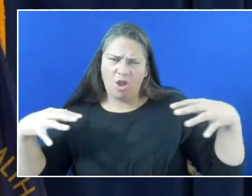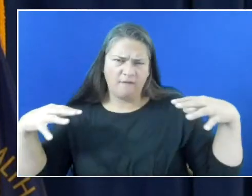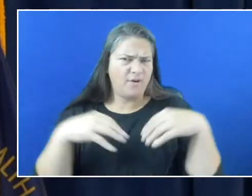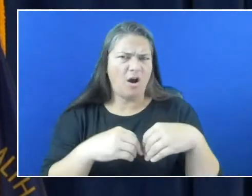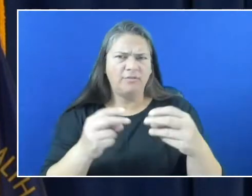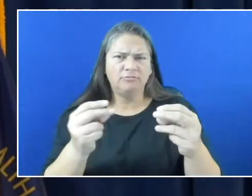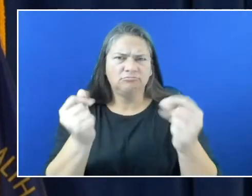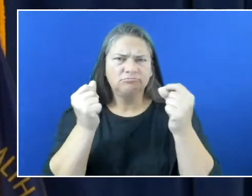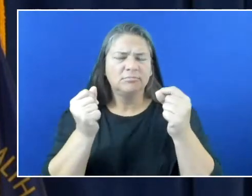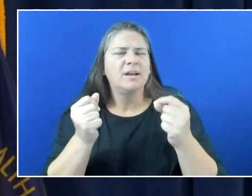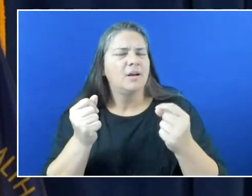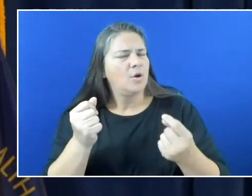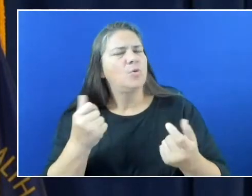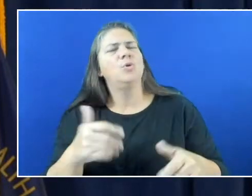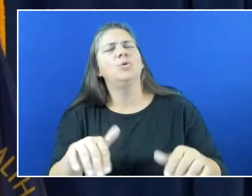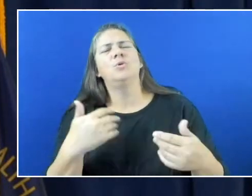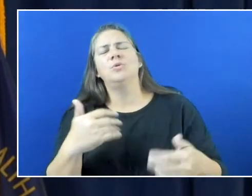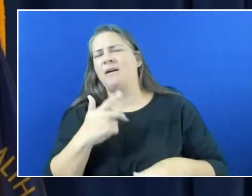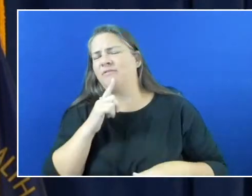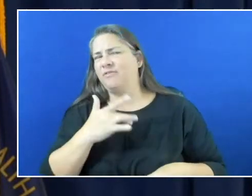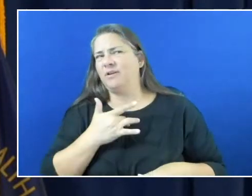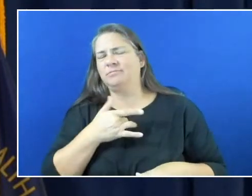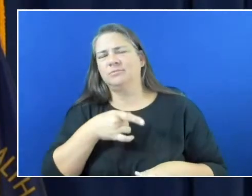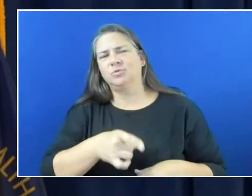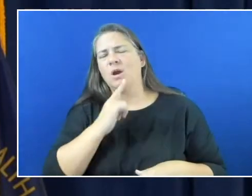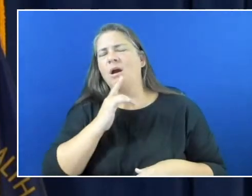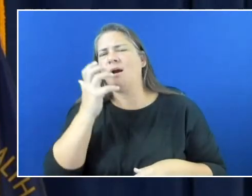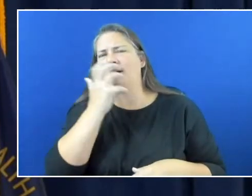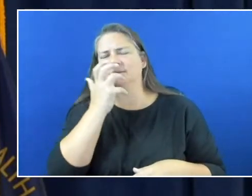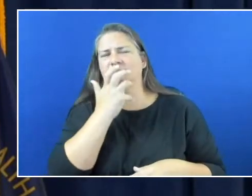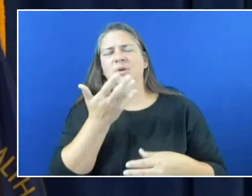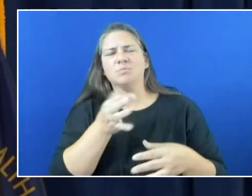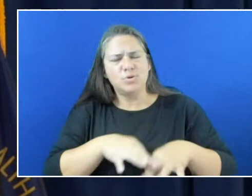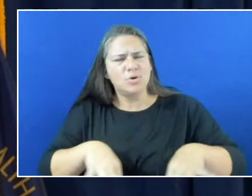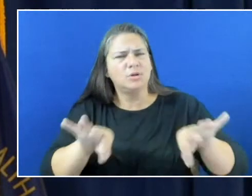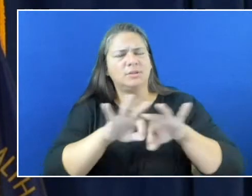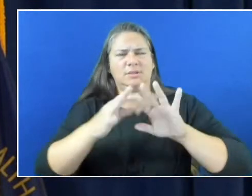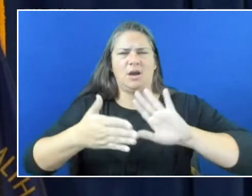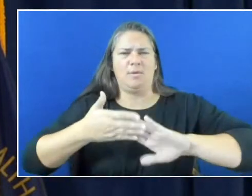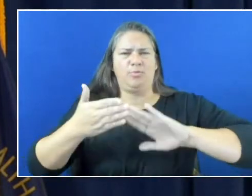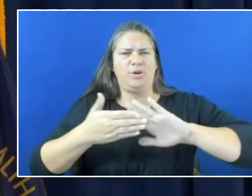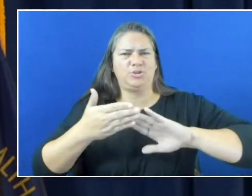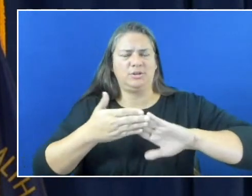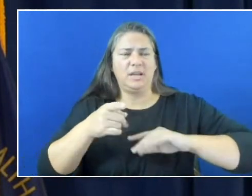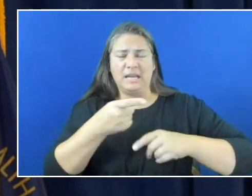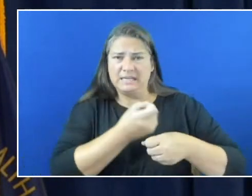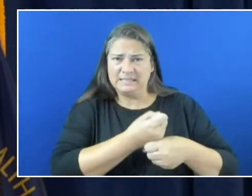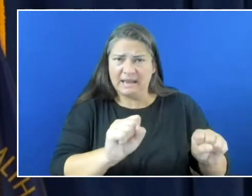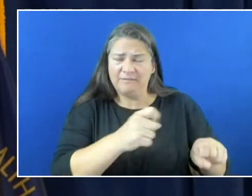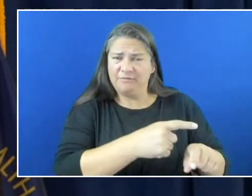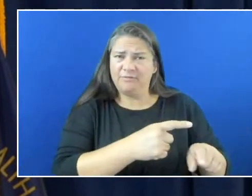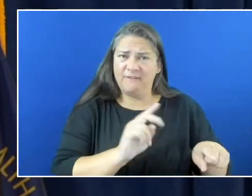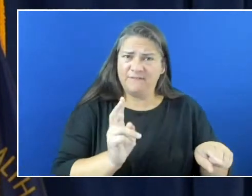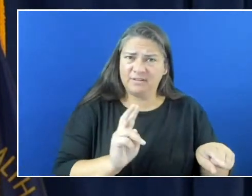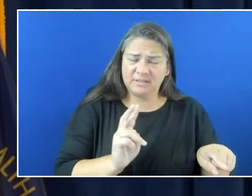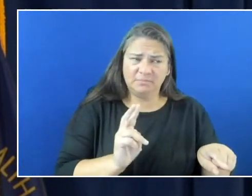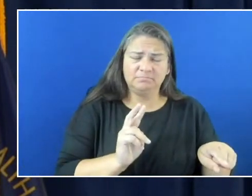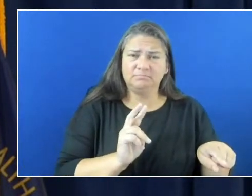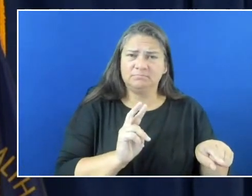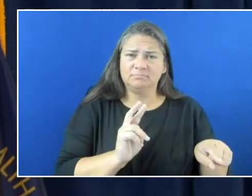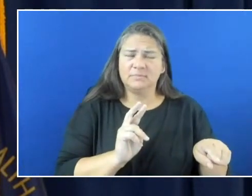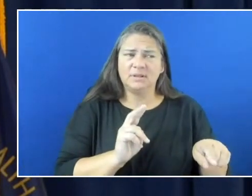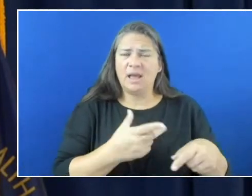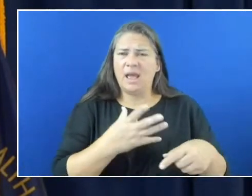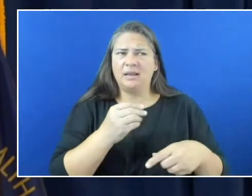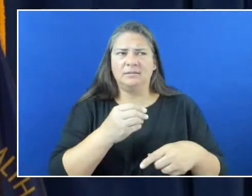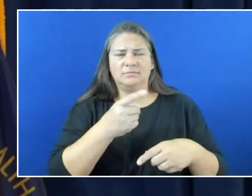an incredibly important operation in the victims that it saved, in those that it arrested, but in the example that it